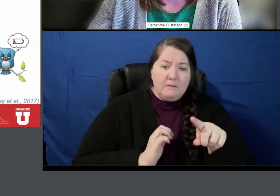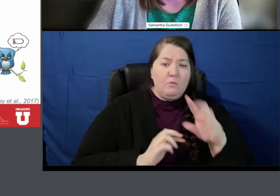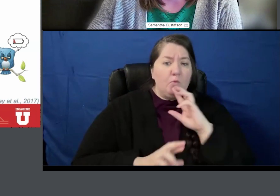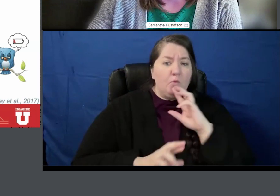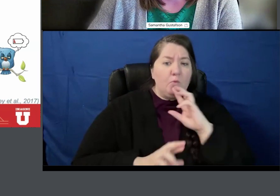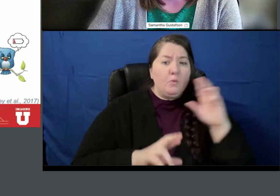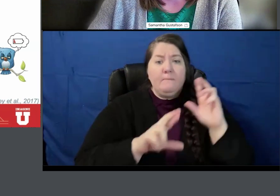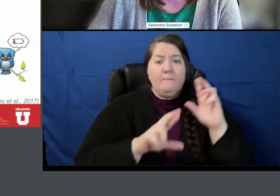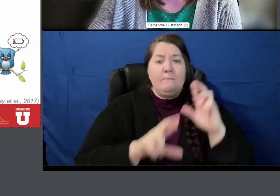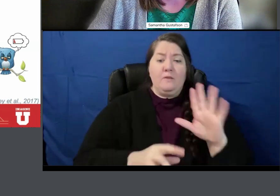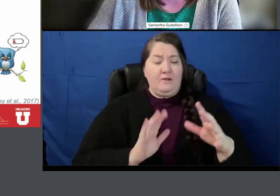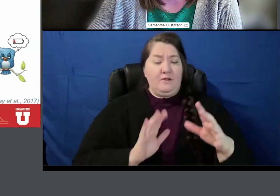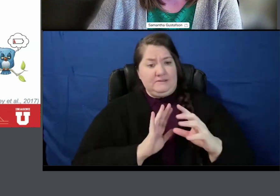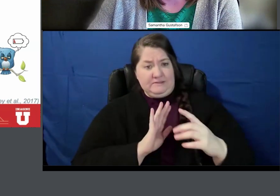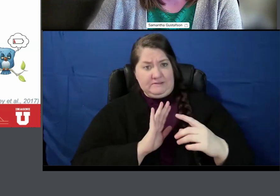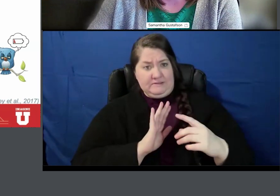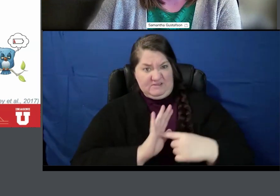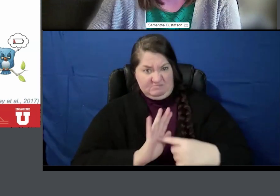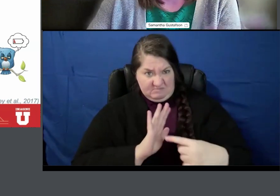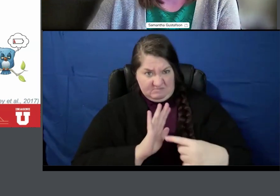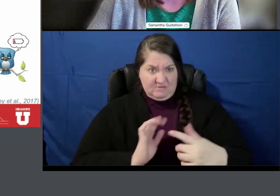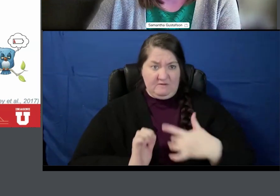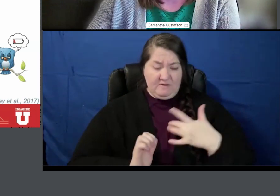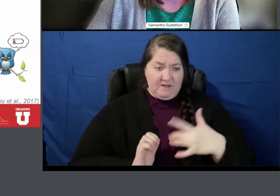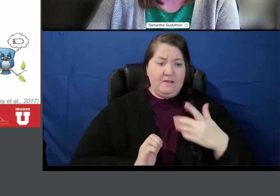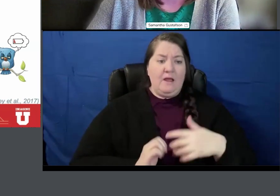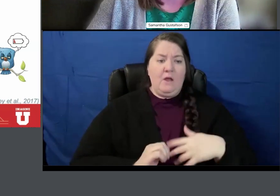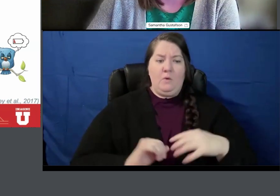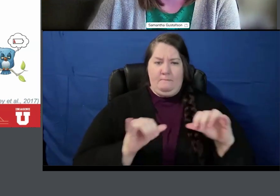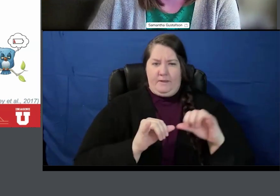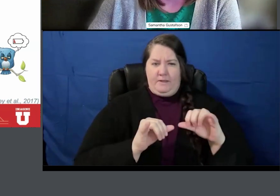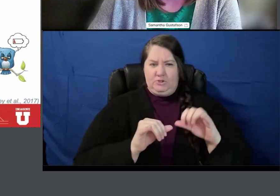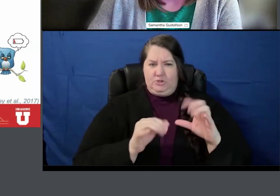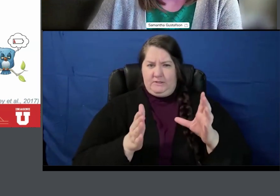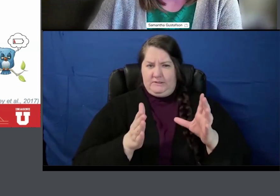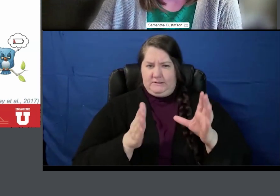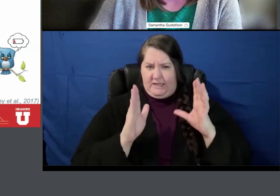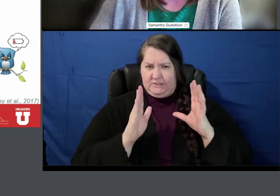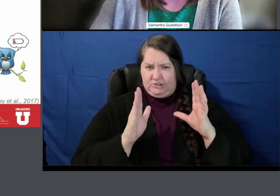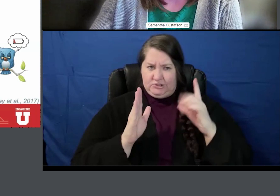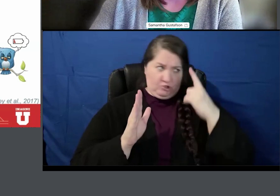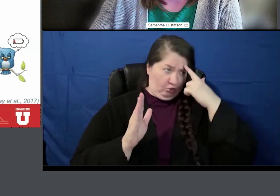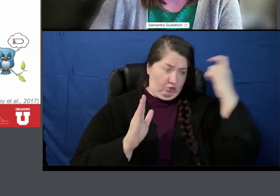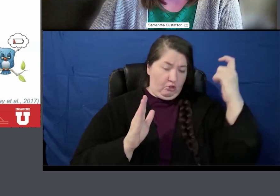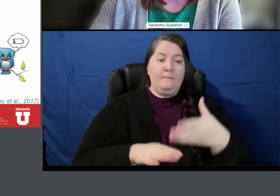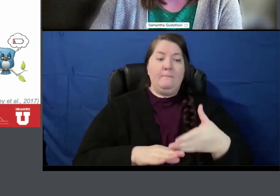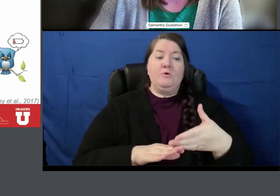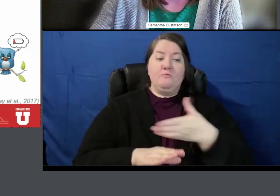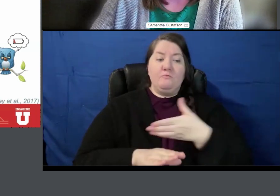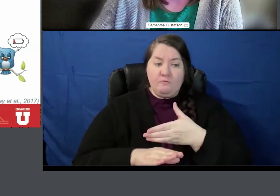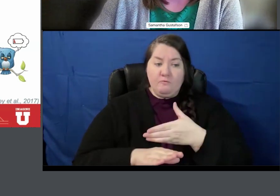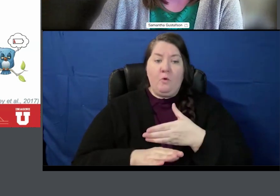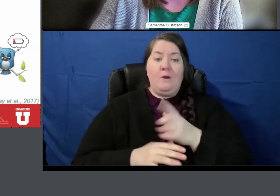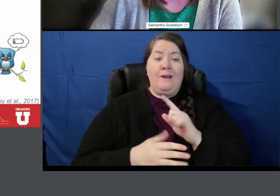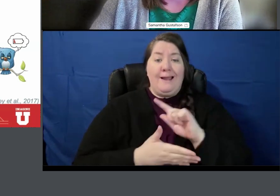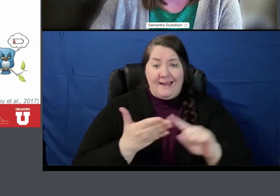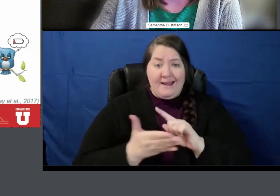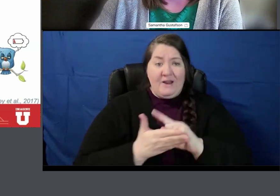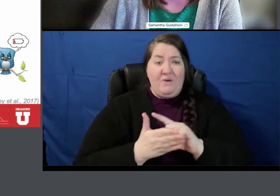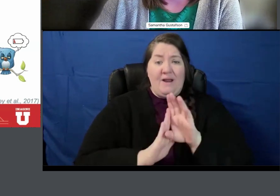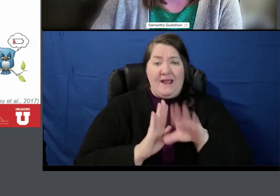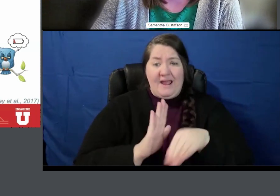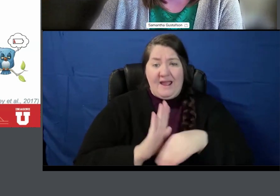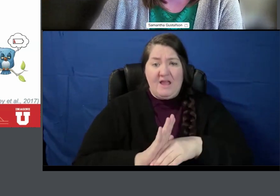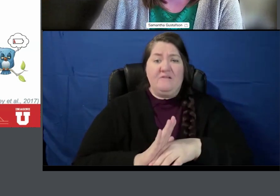fatigue symptoms and we measured their attention lapses before they did an hour and a half of difficult